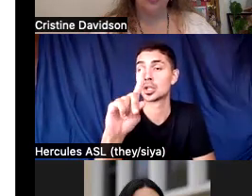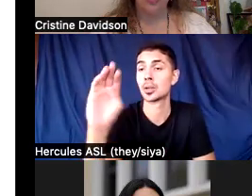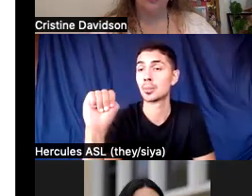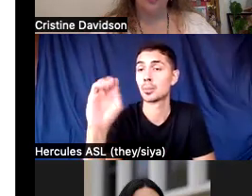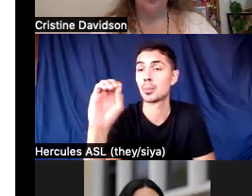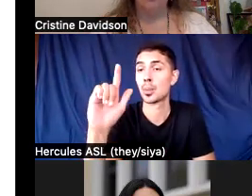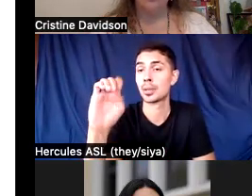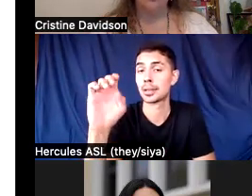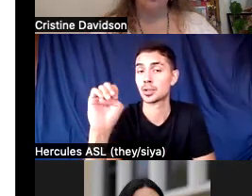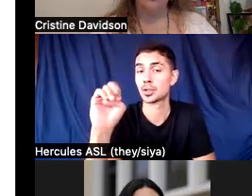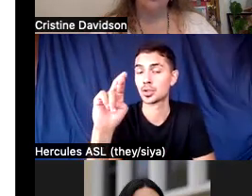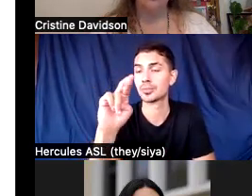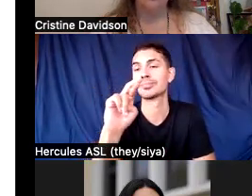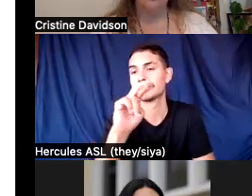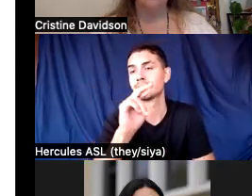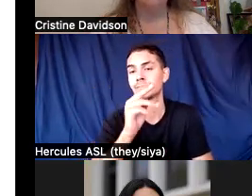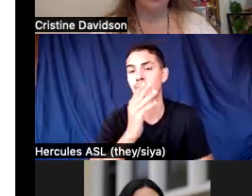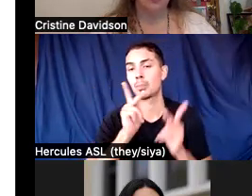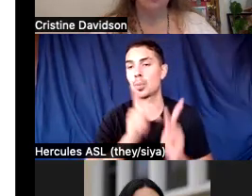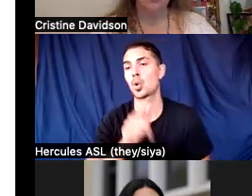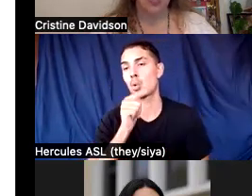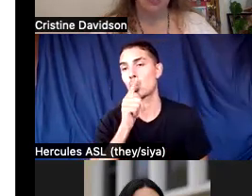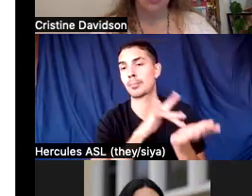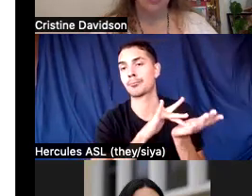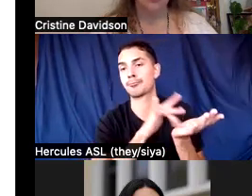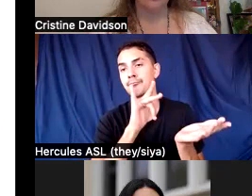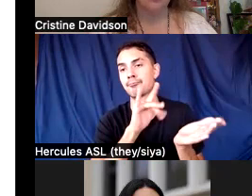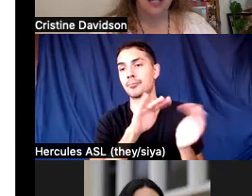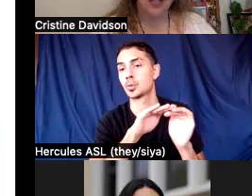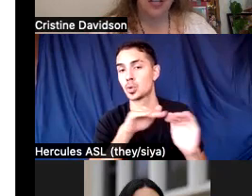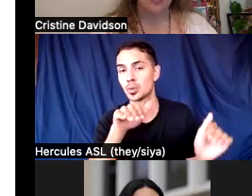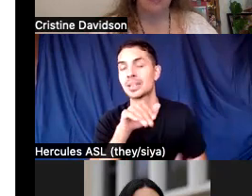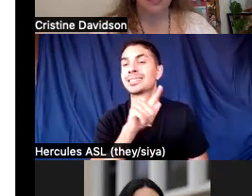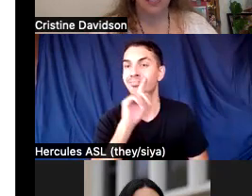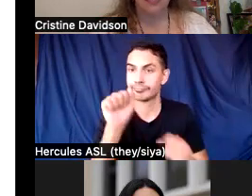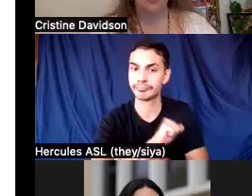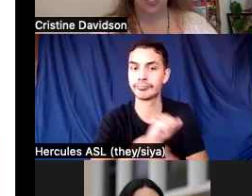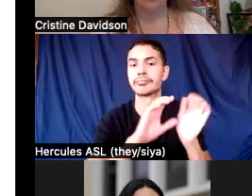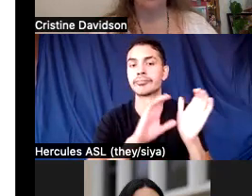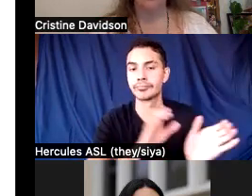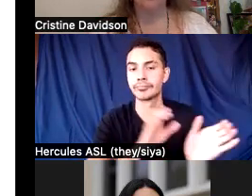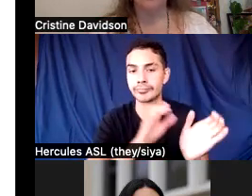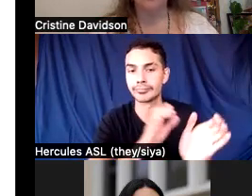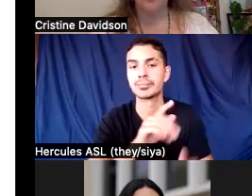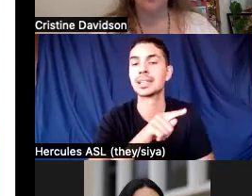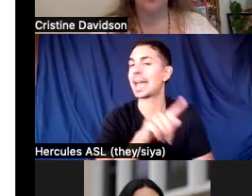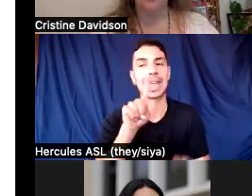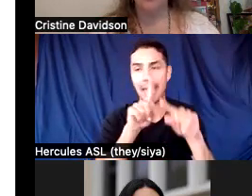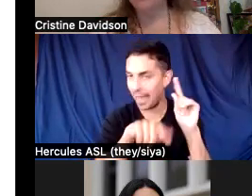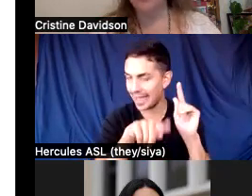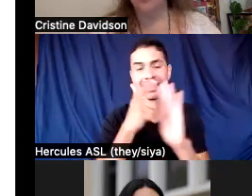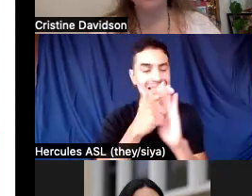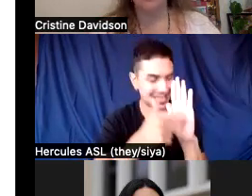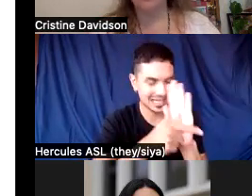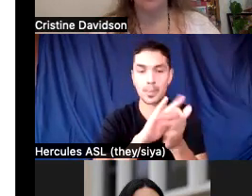children, right? But they don't legally become a child molester until they have victimized a child.